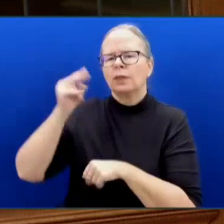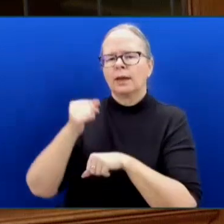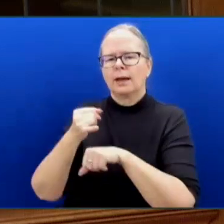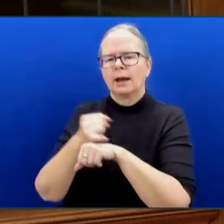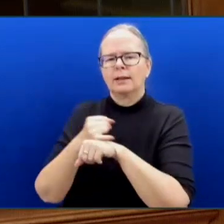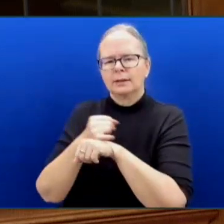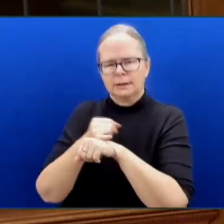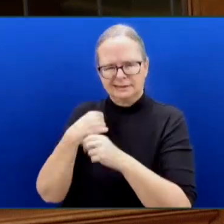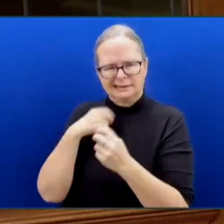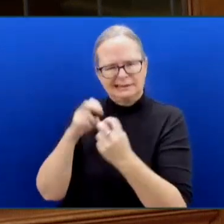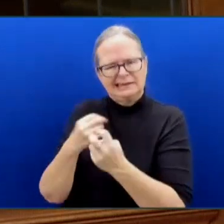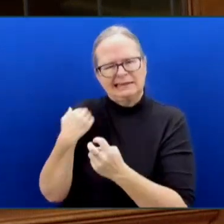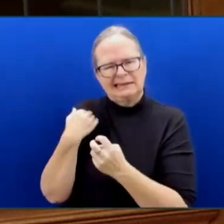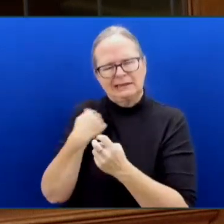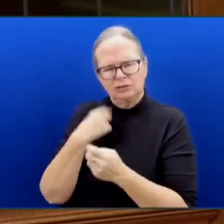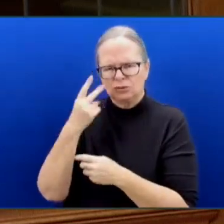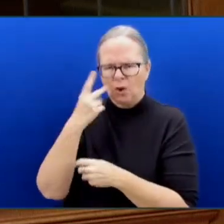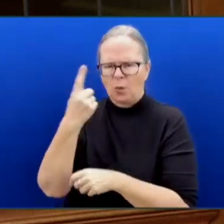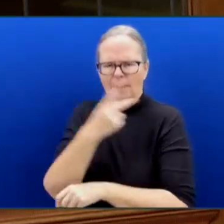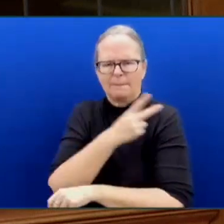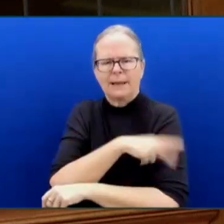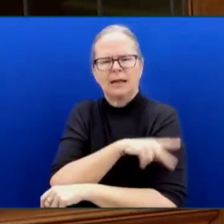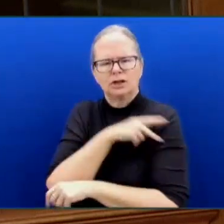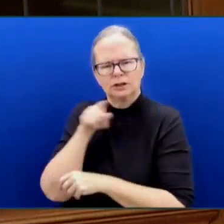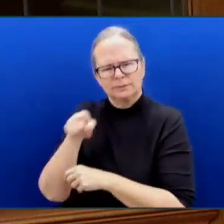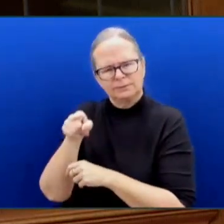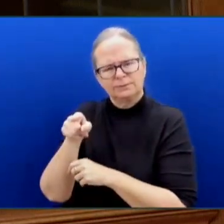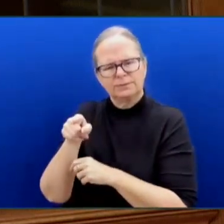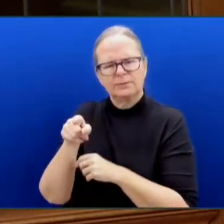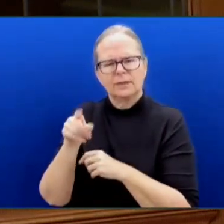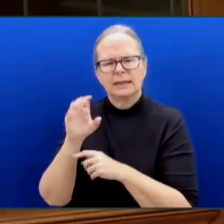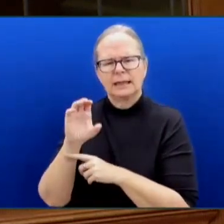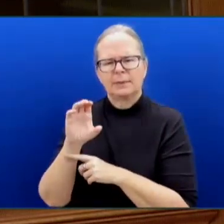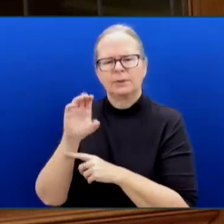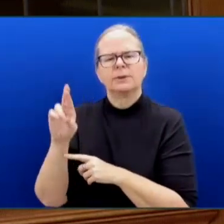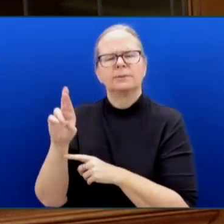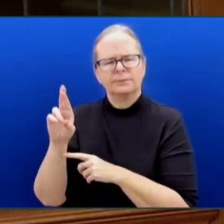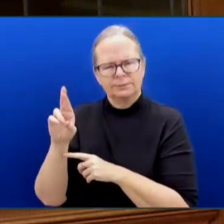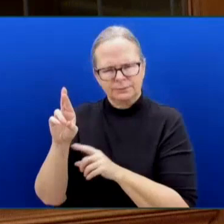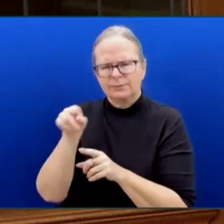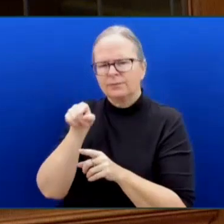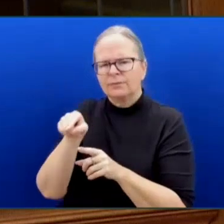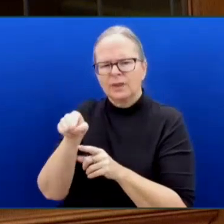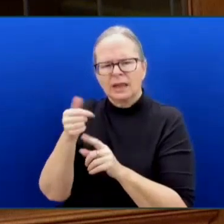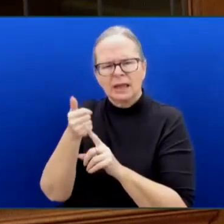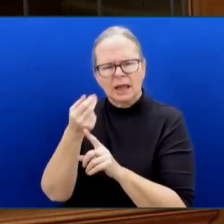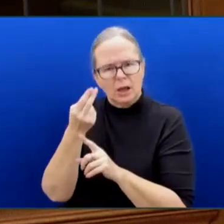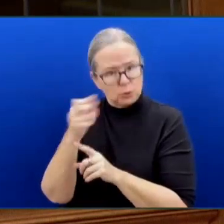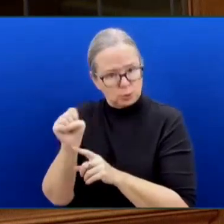This patient was a teenager in high school who is, to this very day, addicted to safe supply